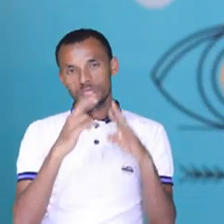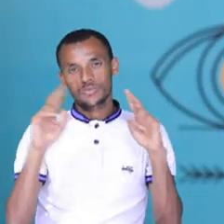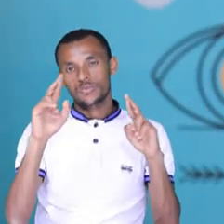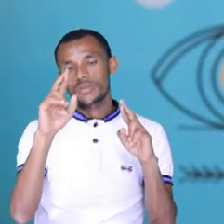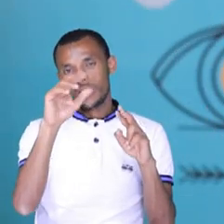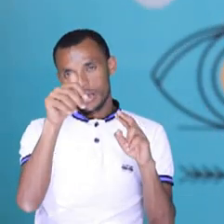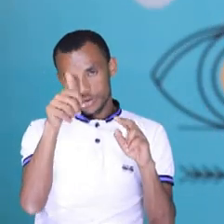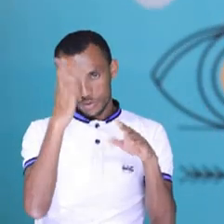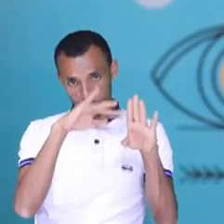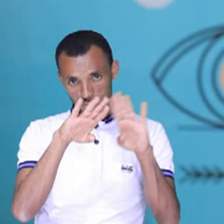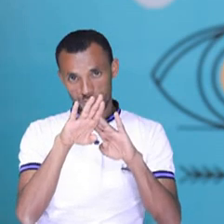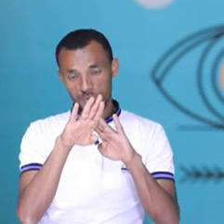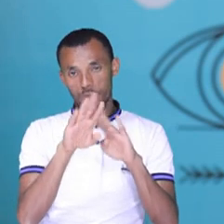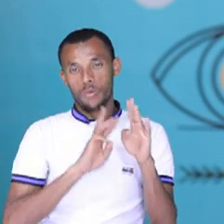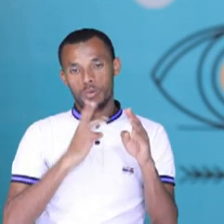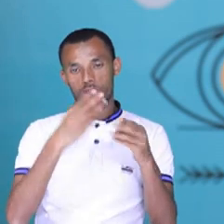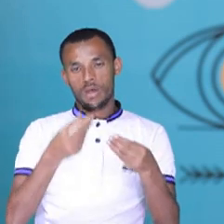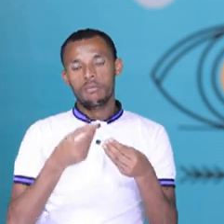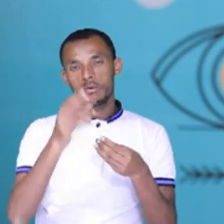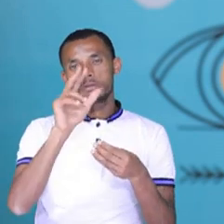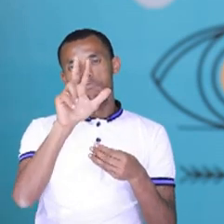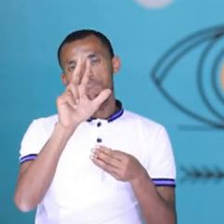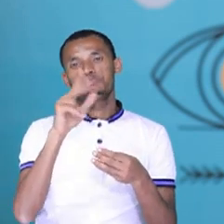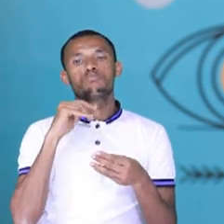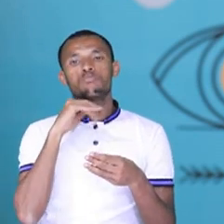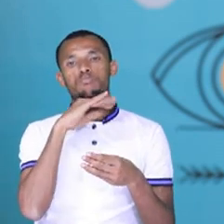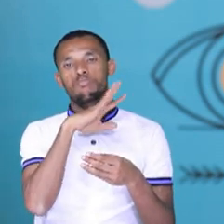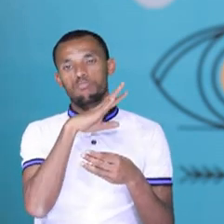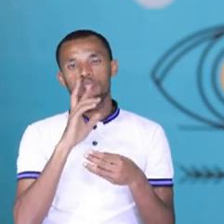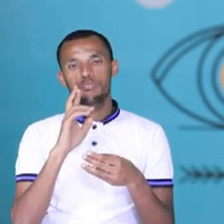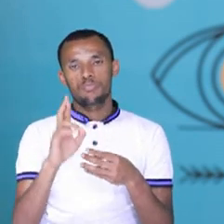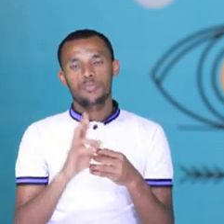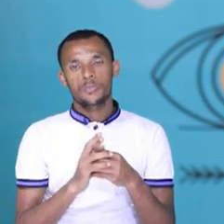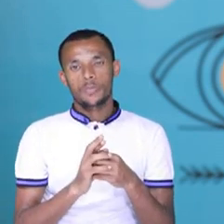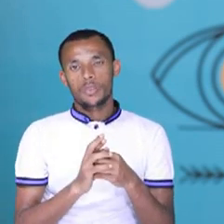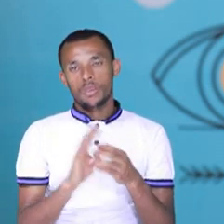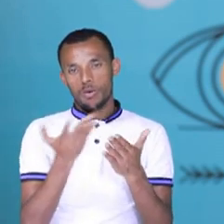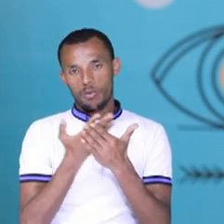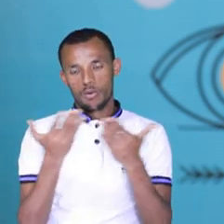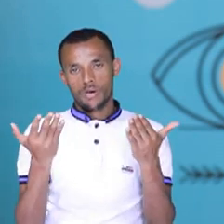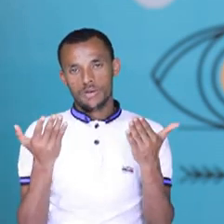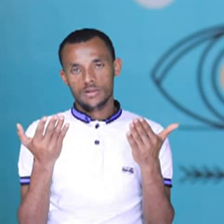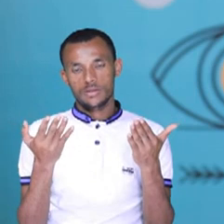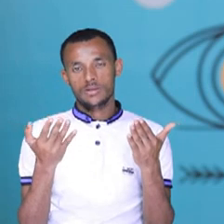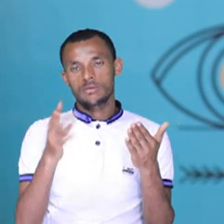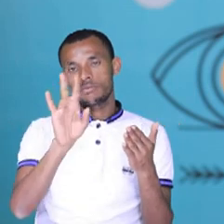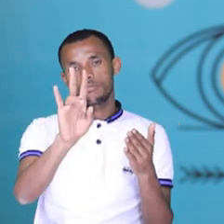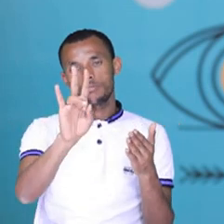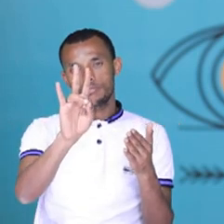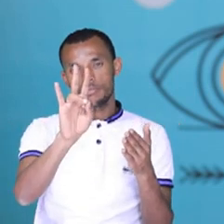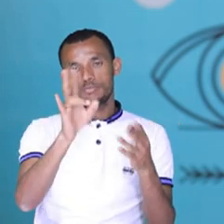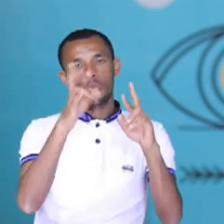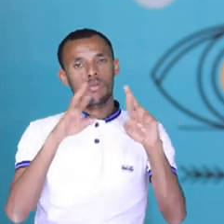10 bulbs, we are given 3 of them are defective, whereas 7 of them are